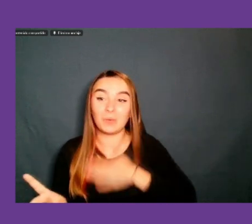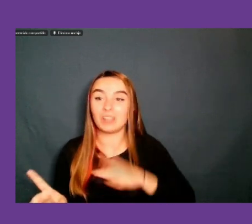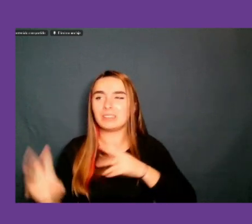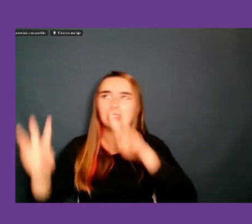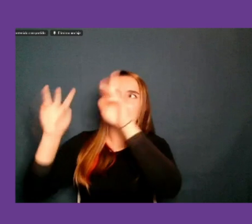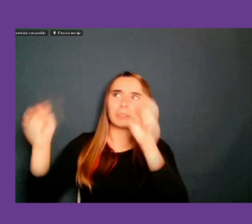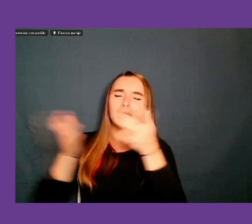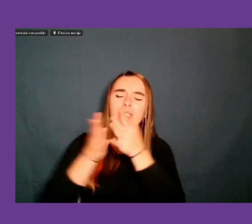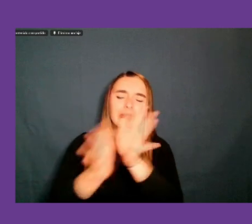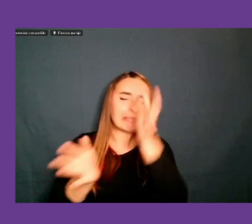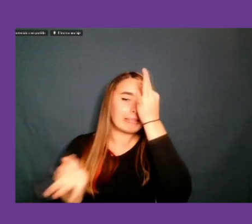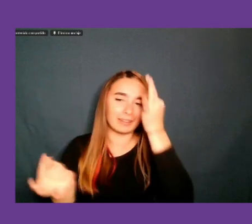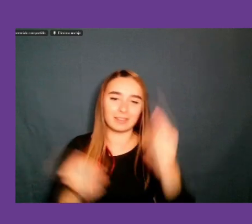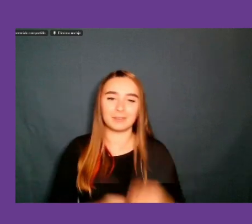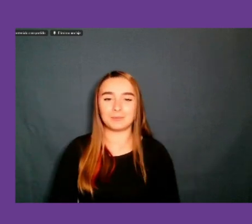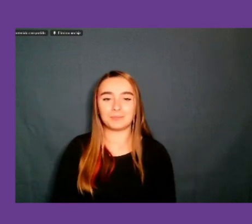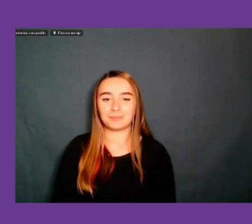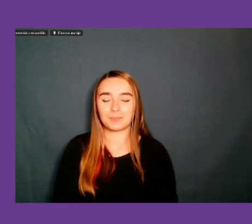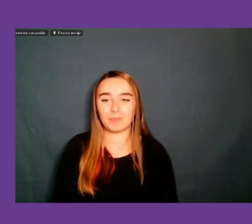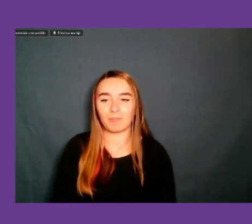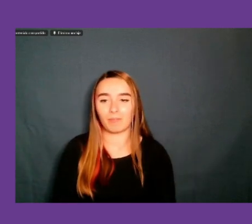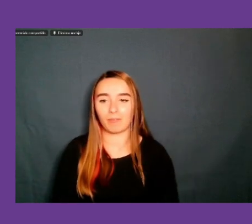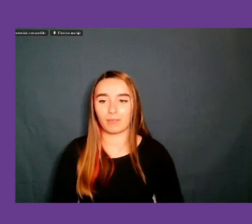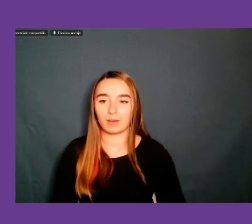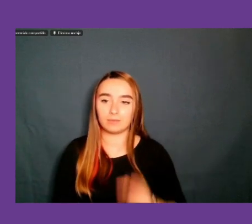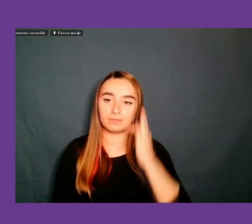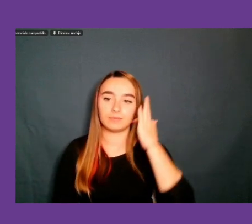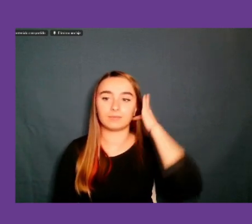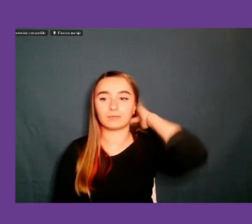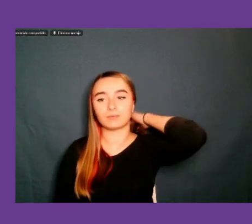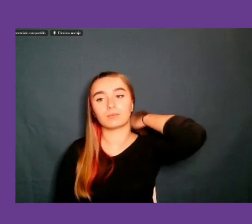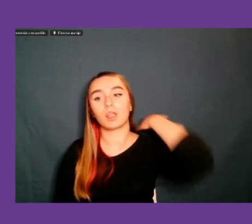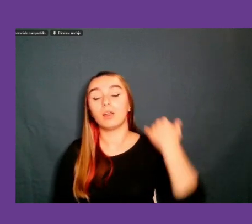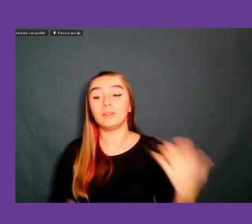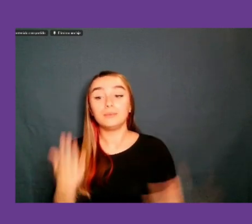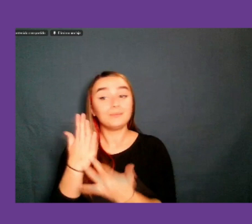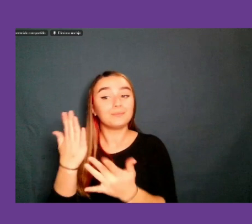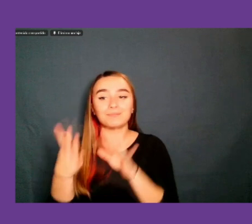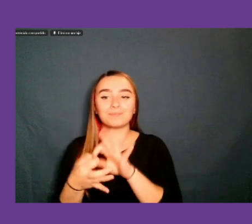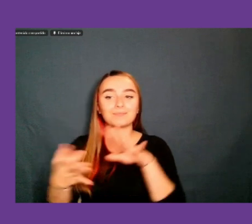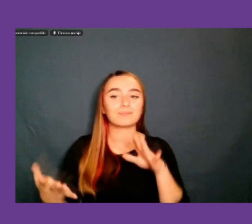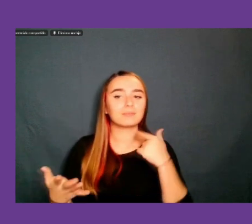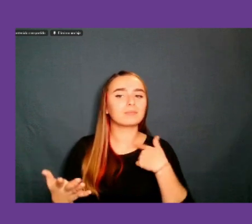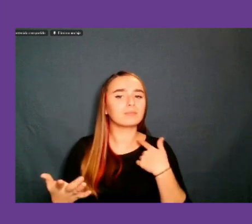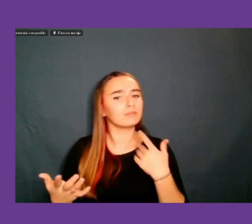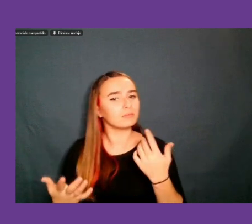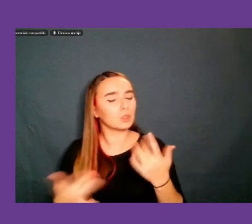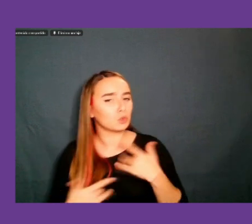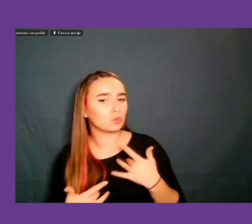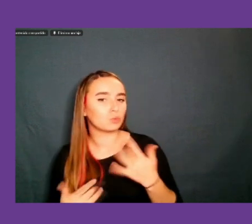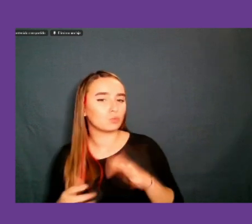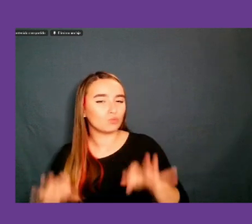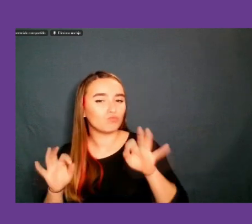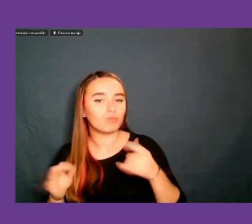Also, non-digital information related to product, which is very interesting for packaging, for example. What kind of question should I have on